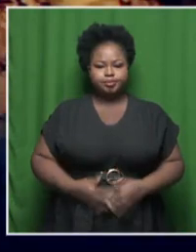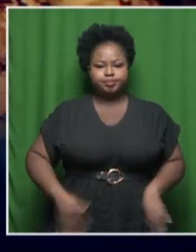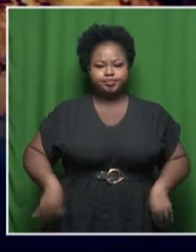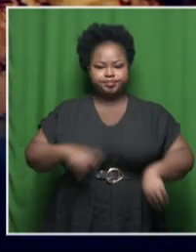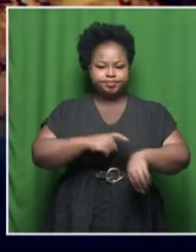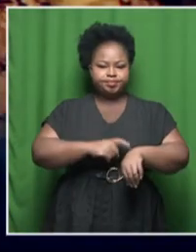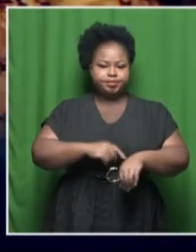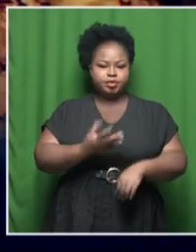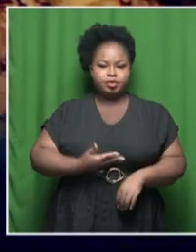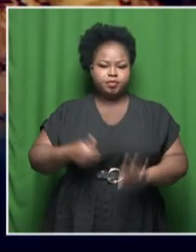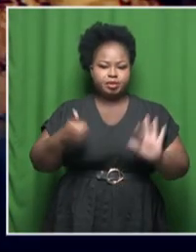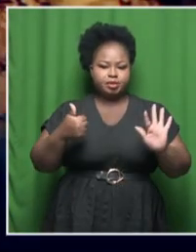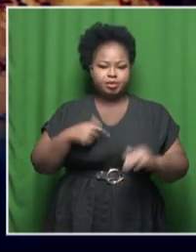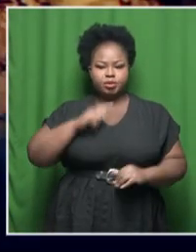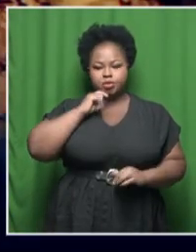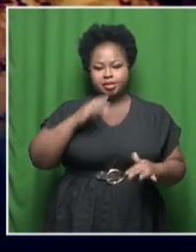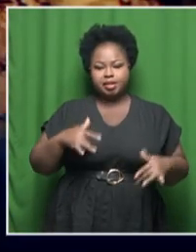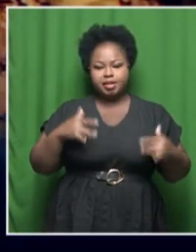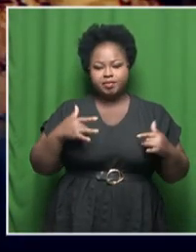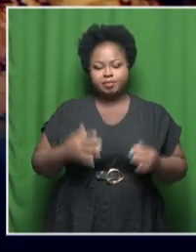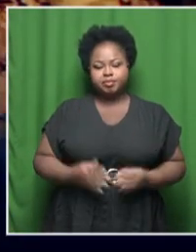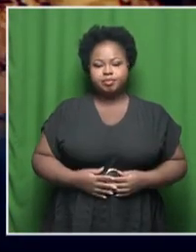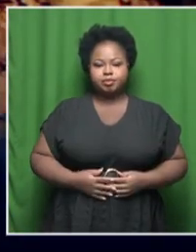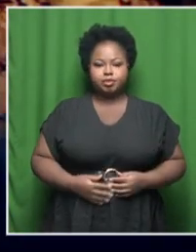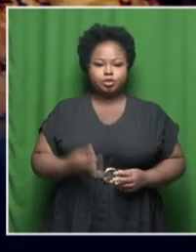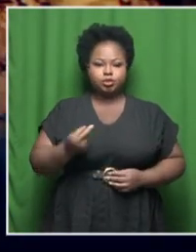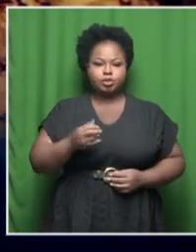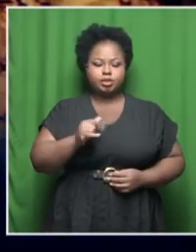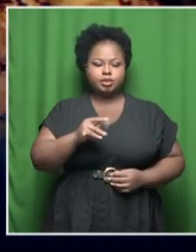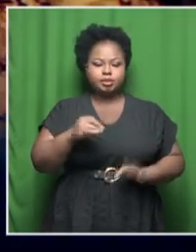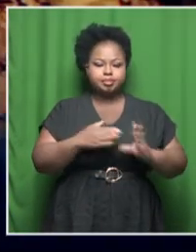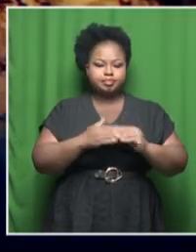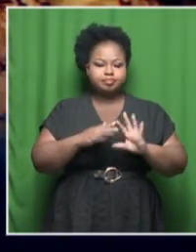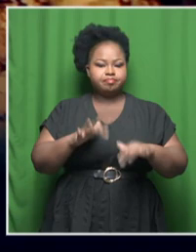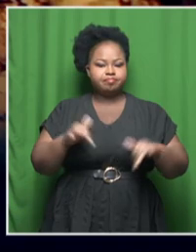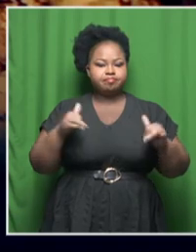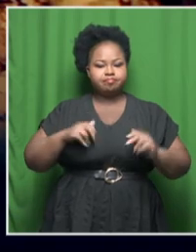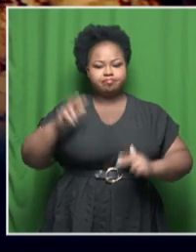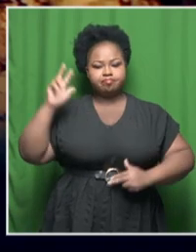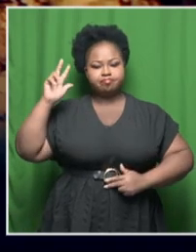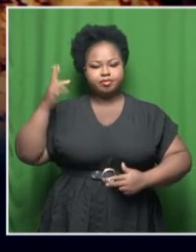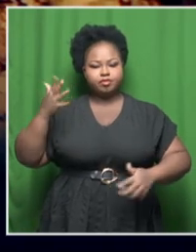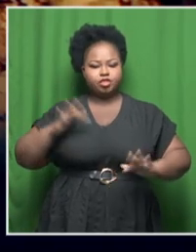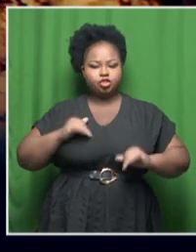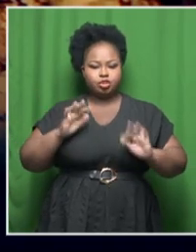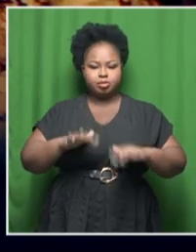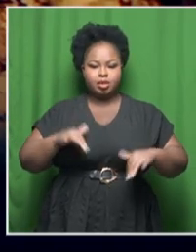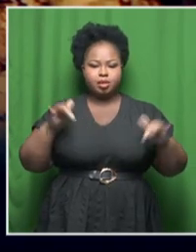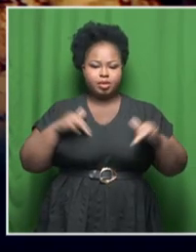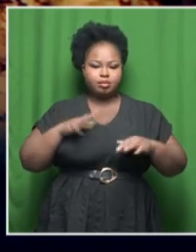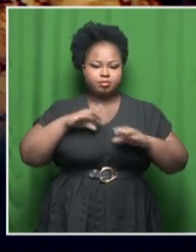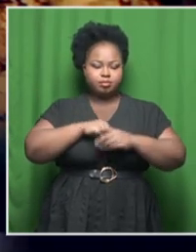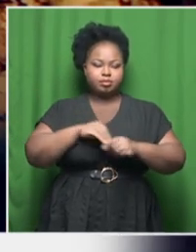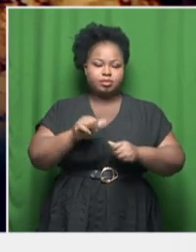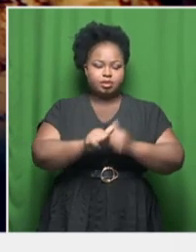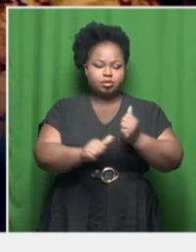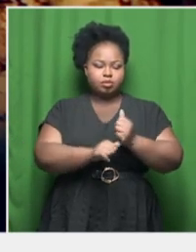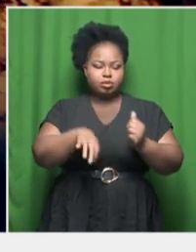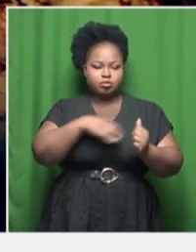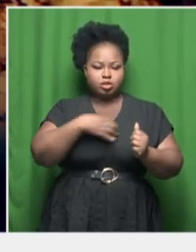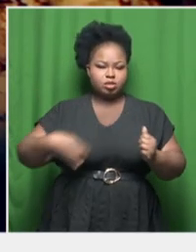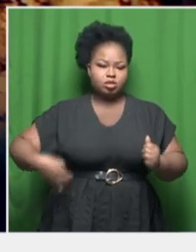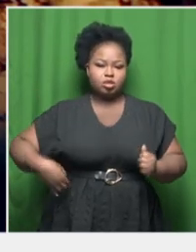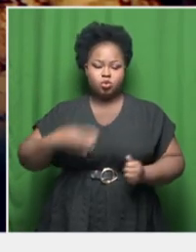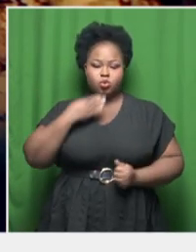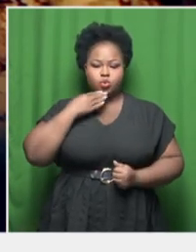Well, 6:30 here in Morning Live. Let's bring you headlines. A new ANC MPs have been sworn in Parliament, including ANC Deputy President